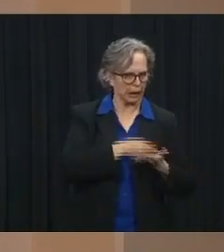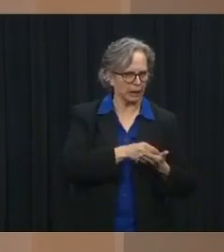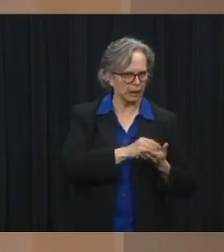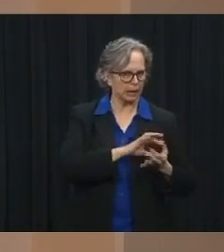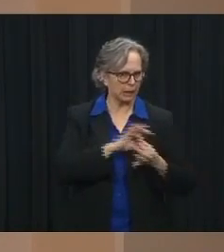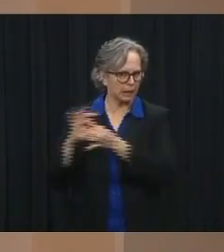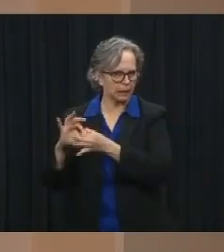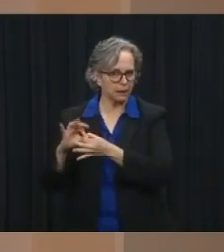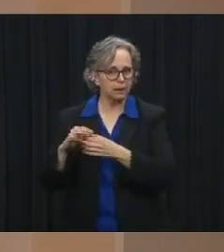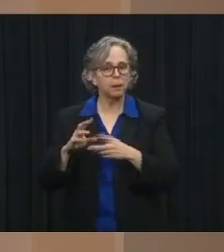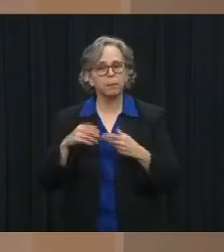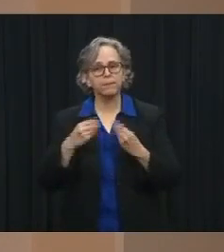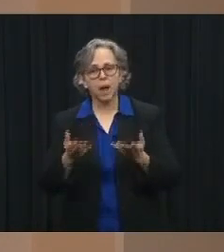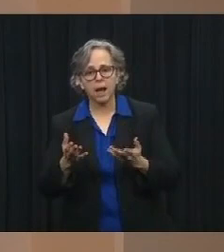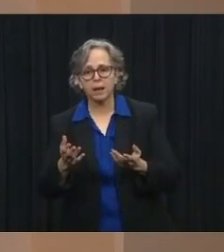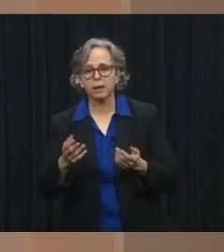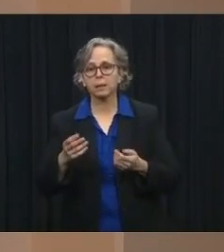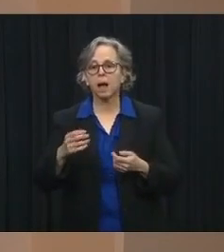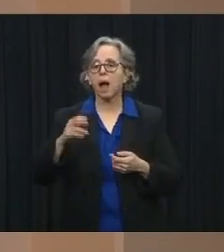benefits for people during the